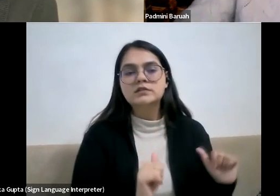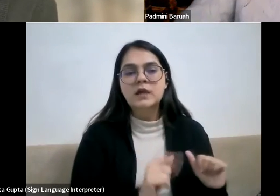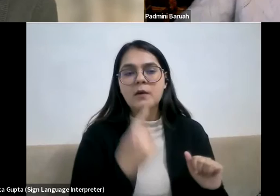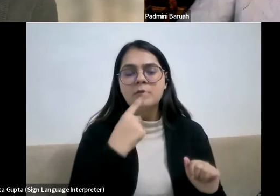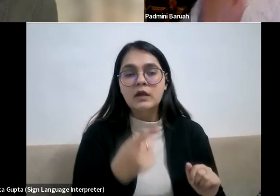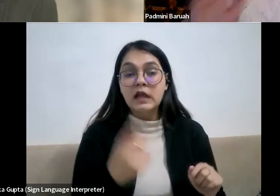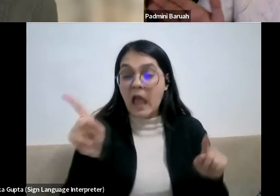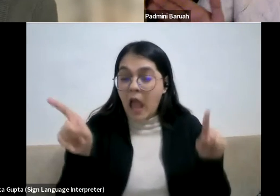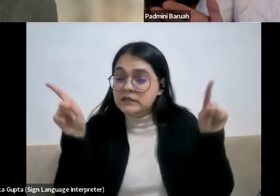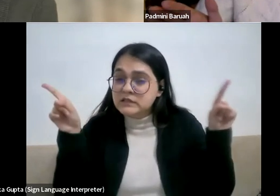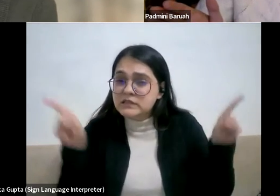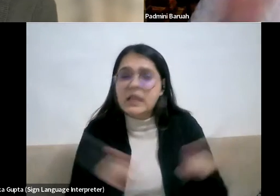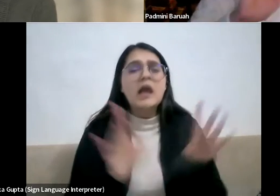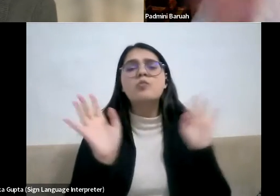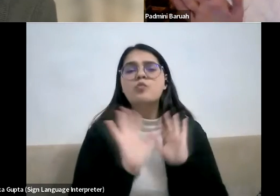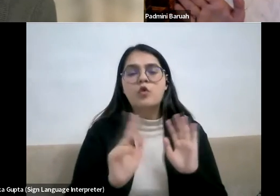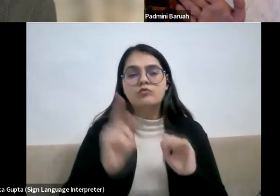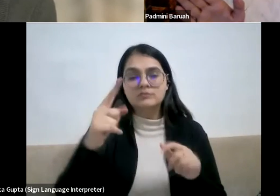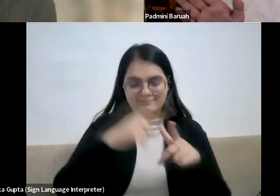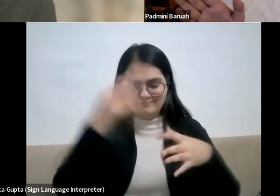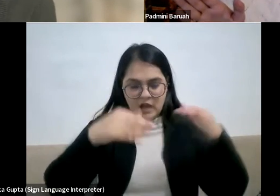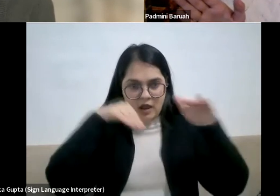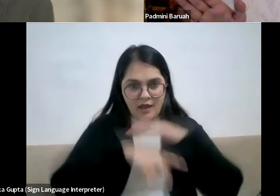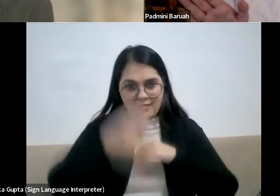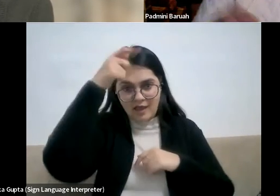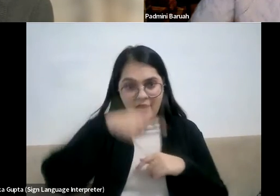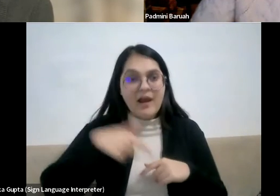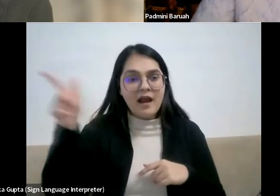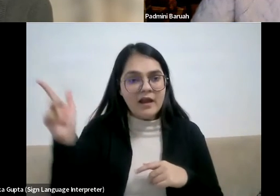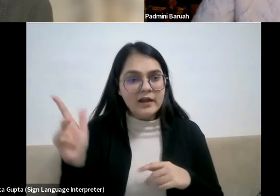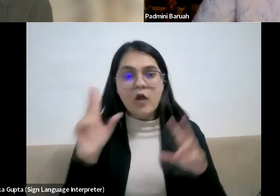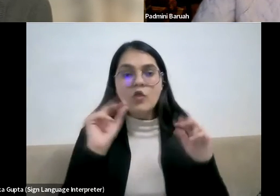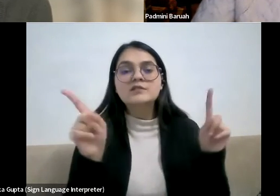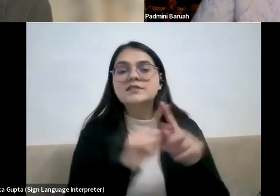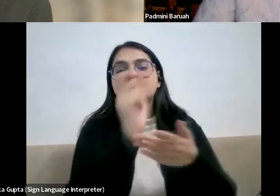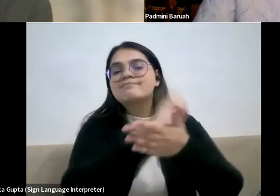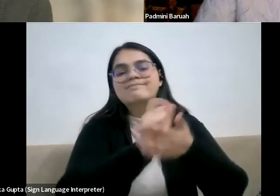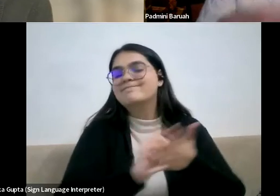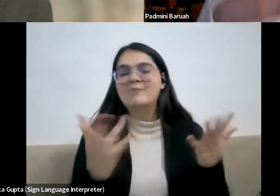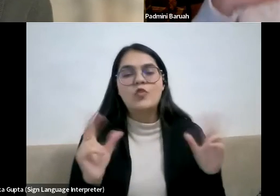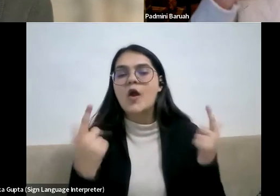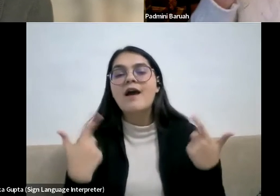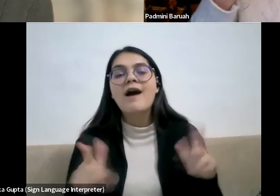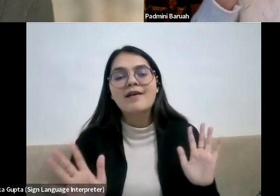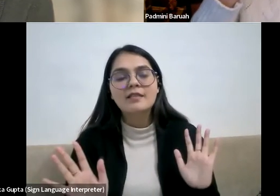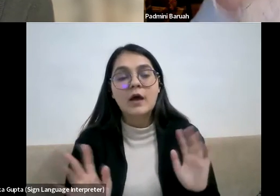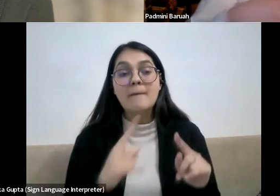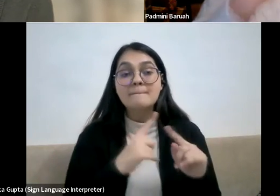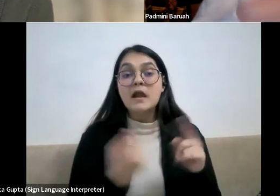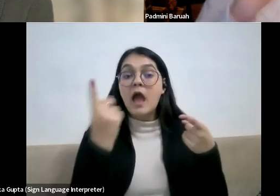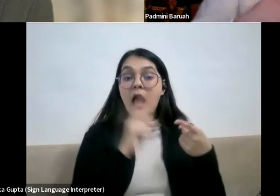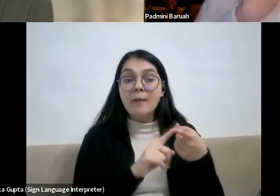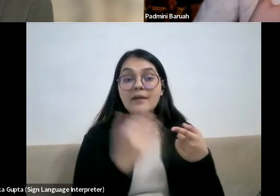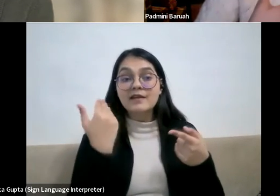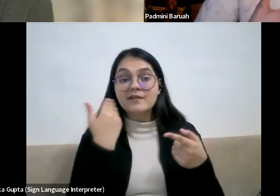this exact thing, no judge in India or no member of any tribunal is going to put these things down on paper, I think. But what happens is when they're